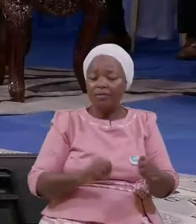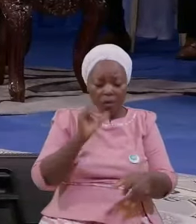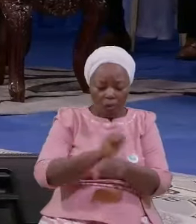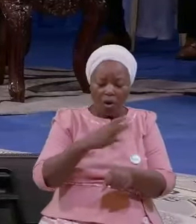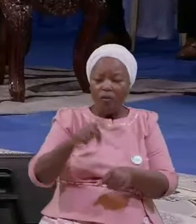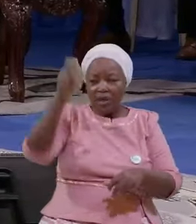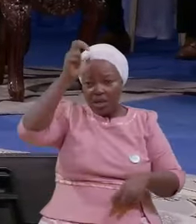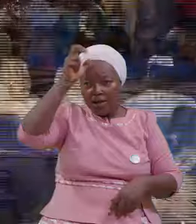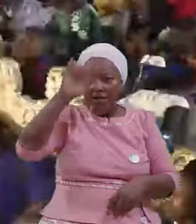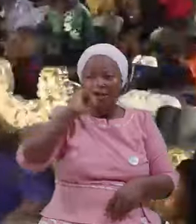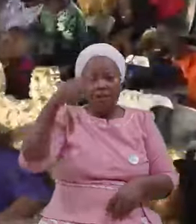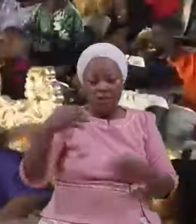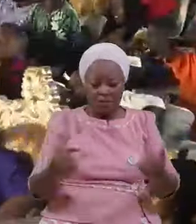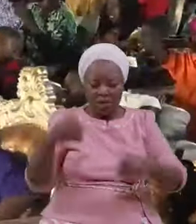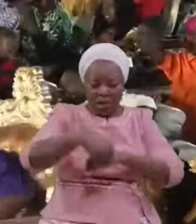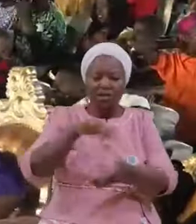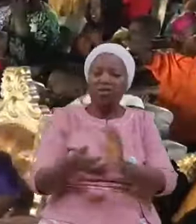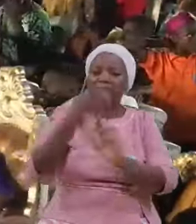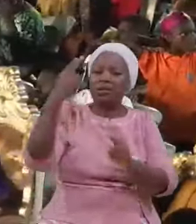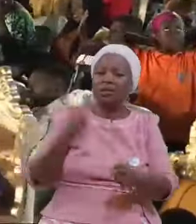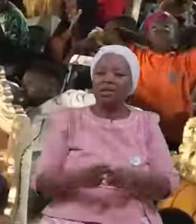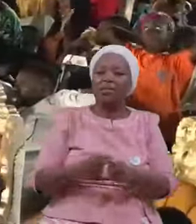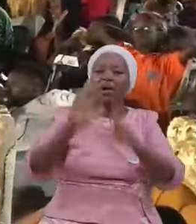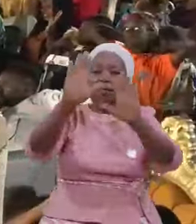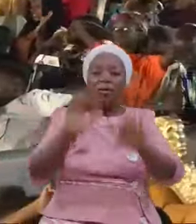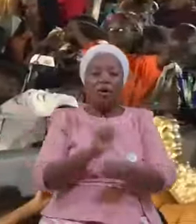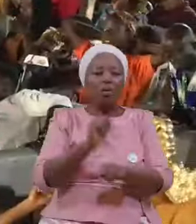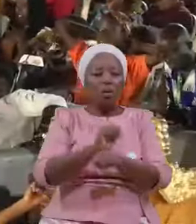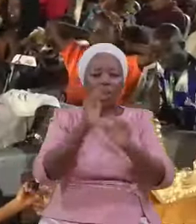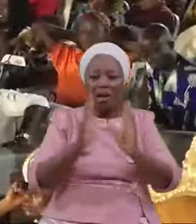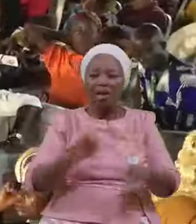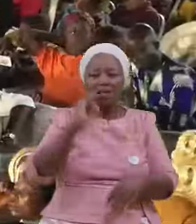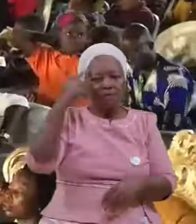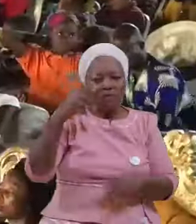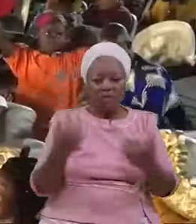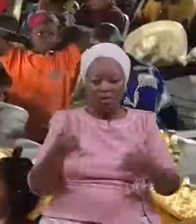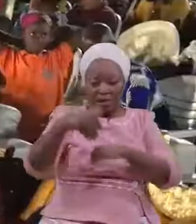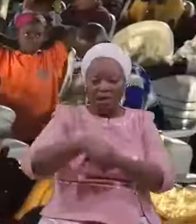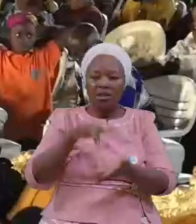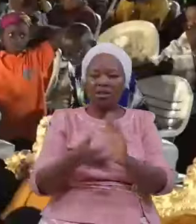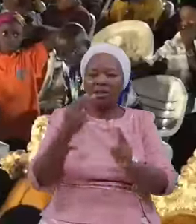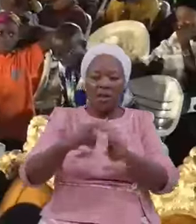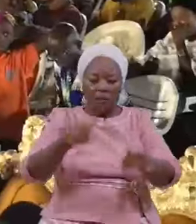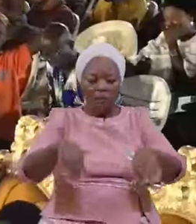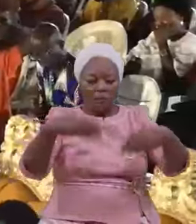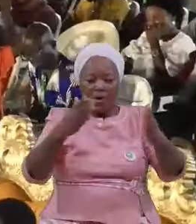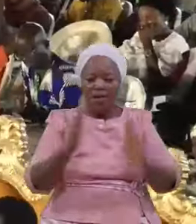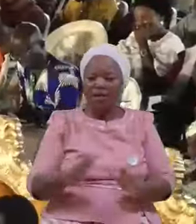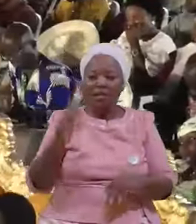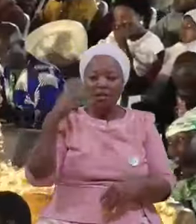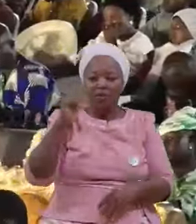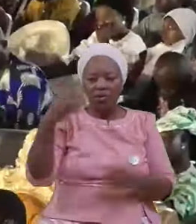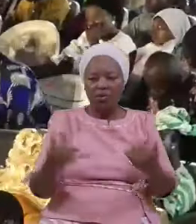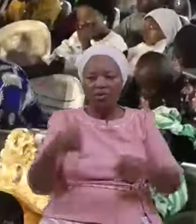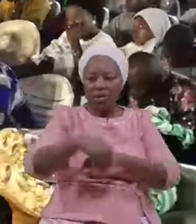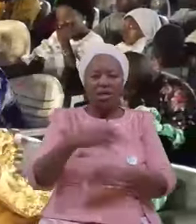you tonight. Miracle worker is for you. Provider for you. The man said, I have no